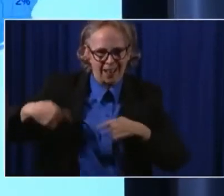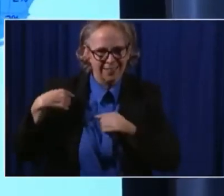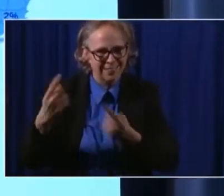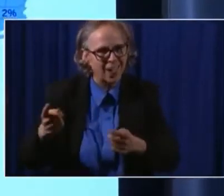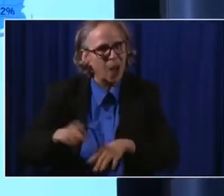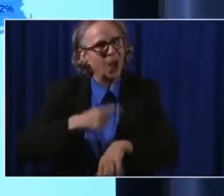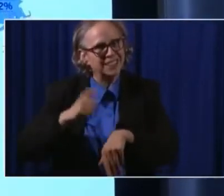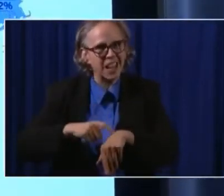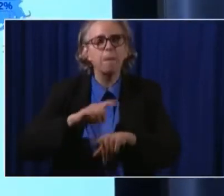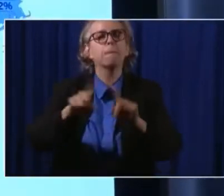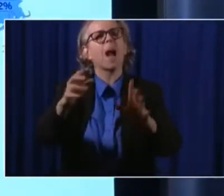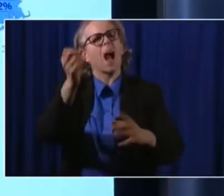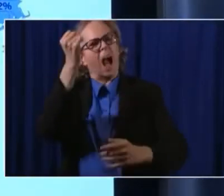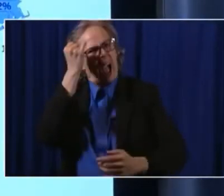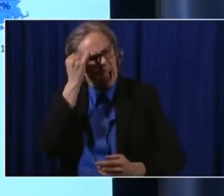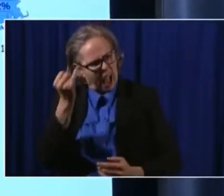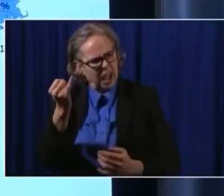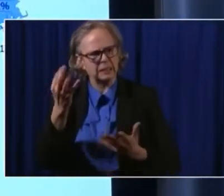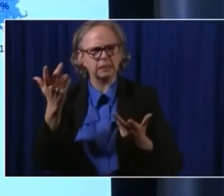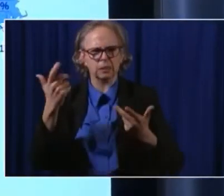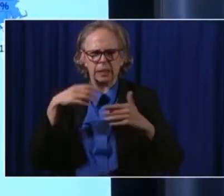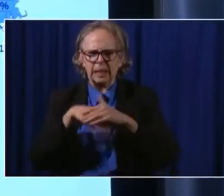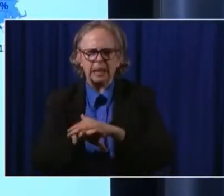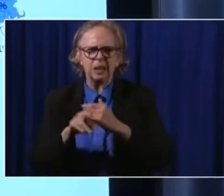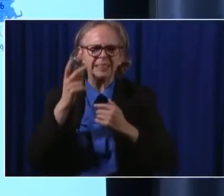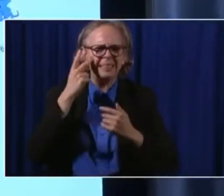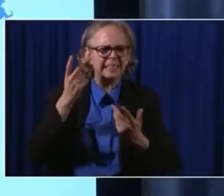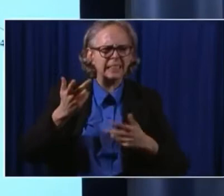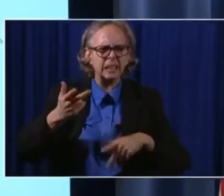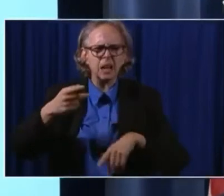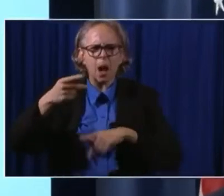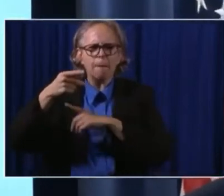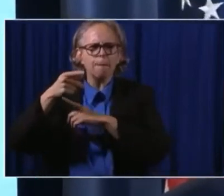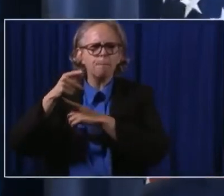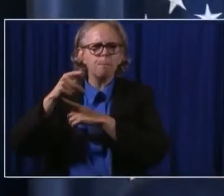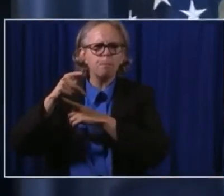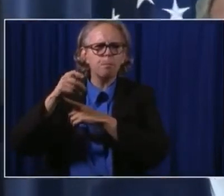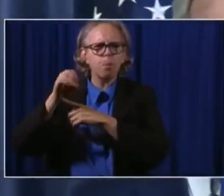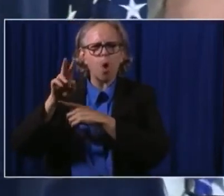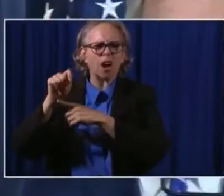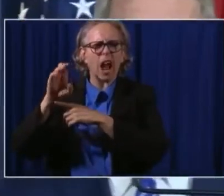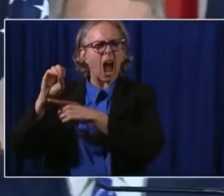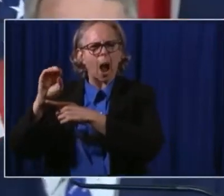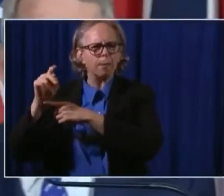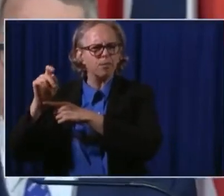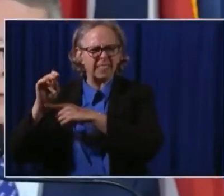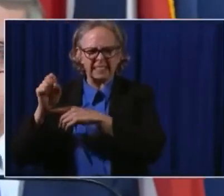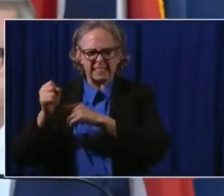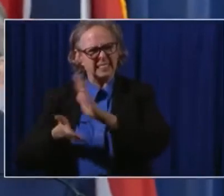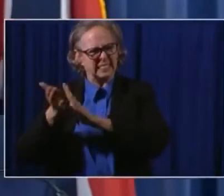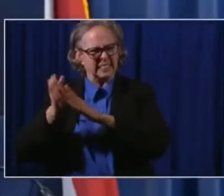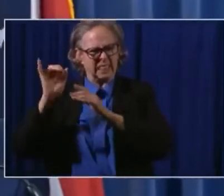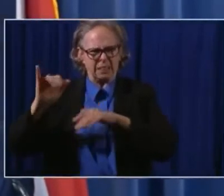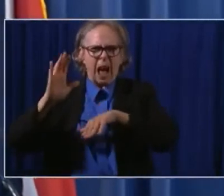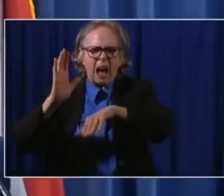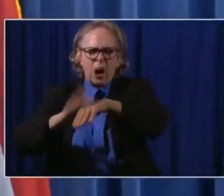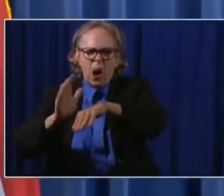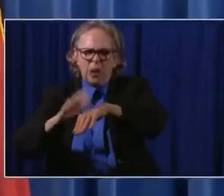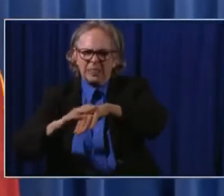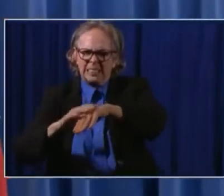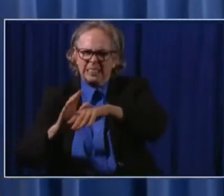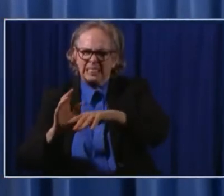see Port-au-Prince or someplace did not have good security, and there was a caution. It warned you about that. So we're